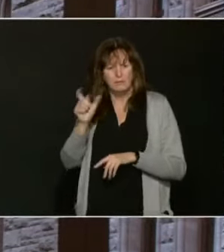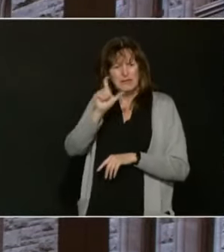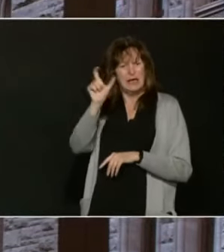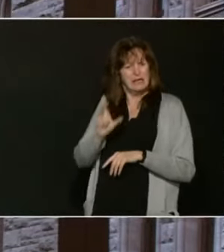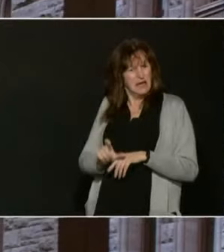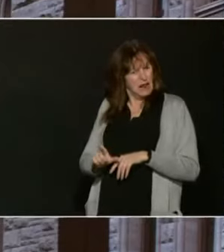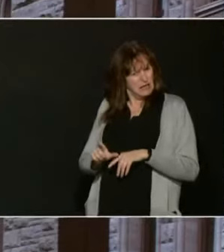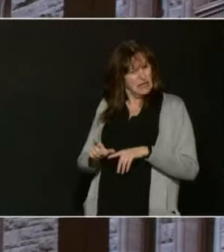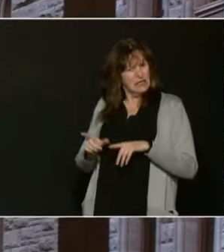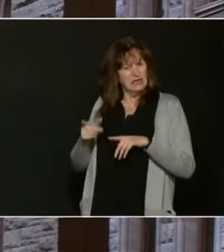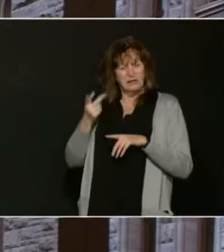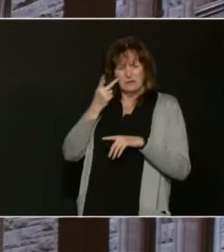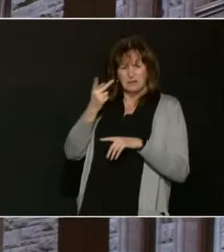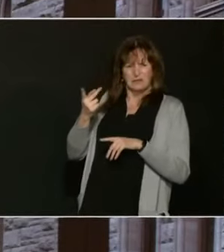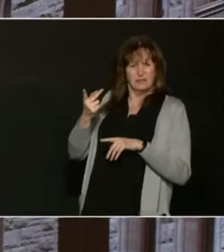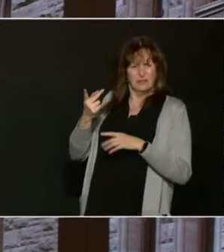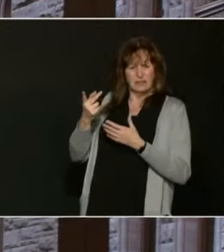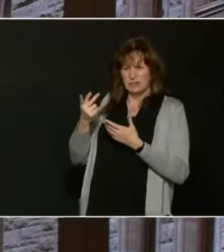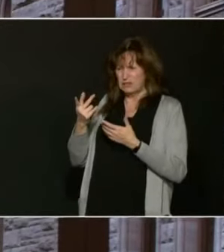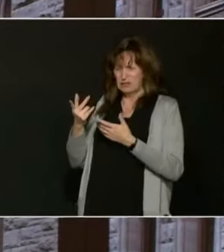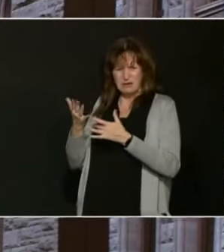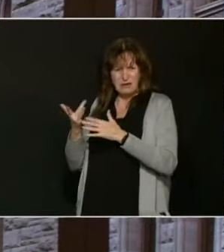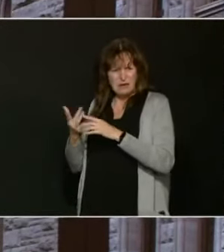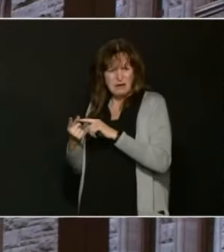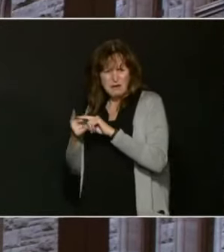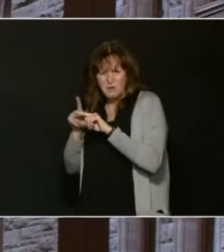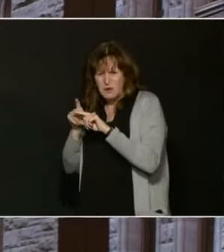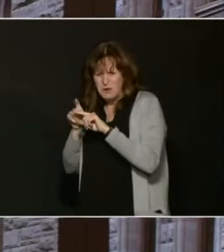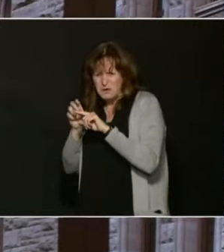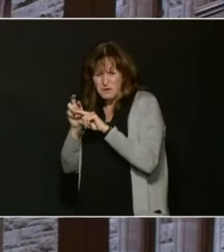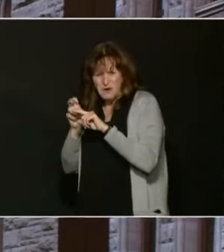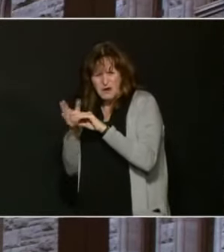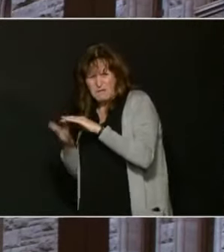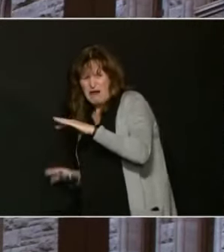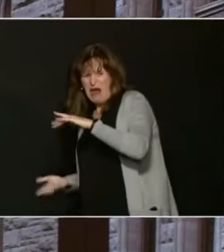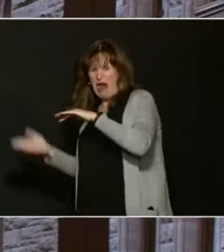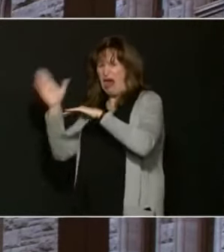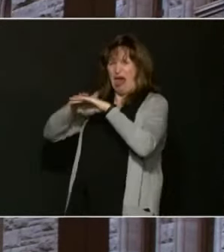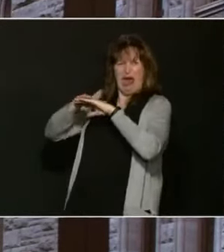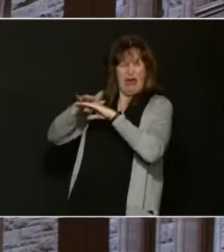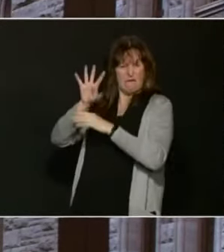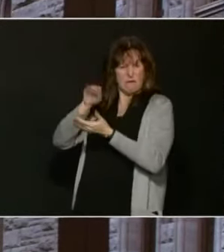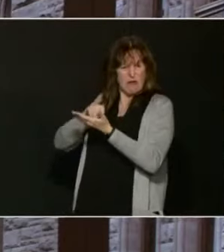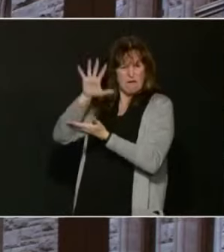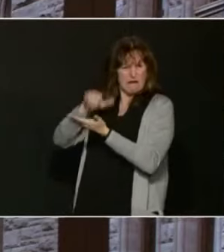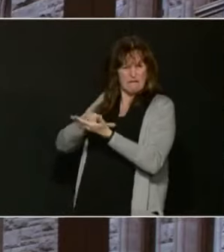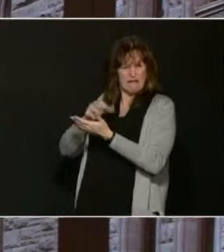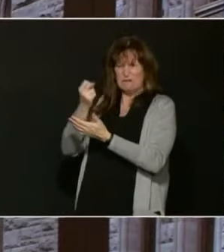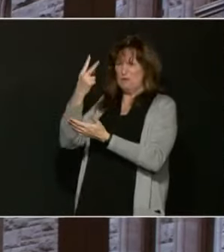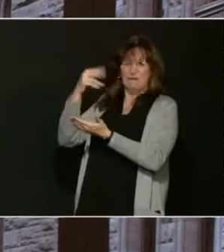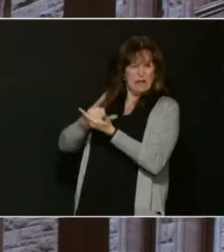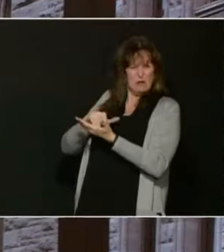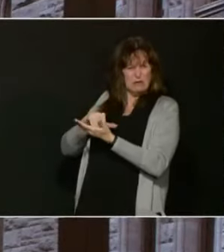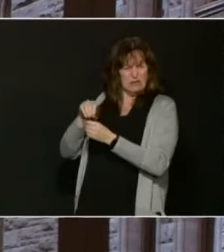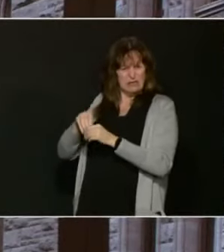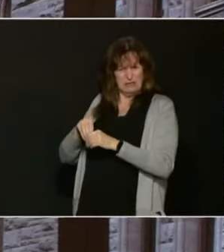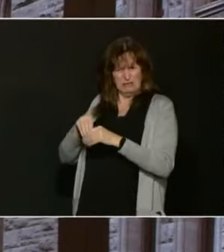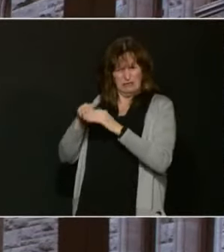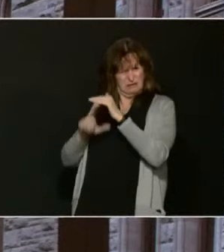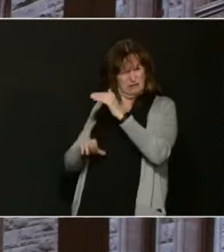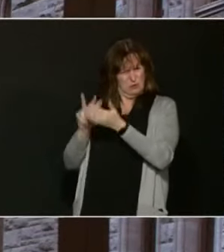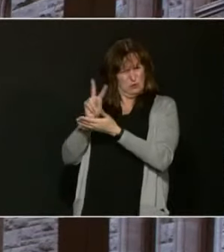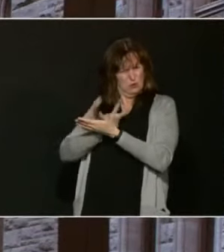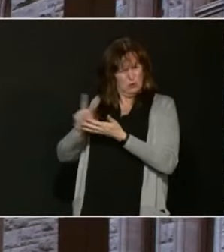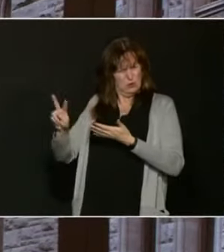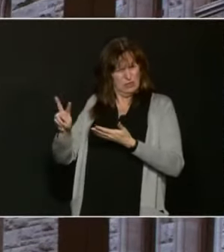the few hundreds up to 4,500, up to 12,000 in a matter of just a week and a half. And we saw what was happening there and the struggles